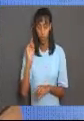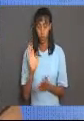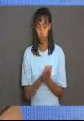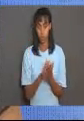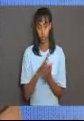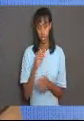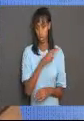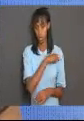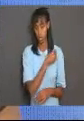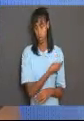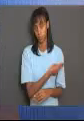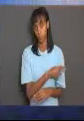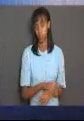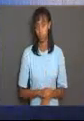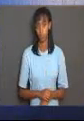and hospitals.